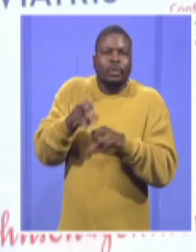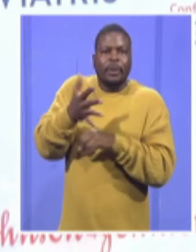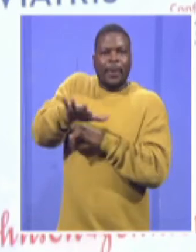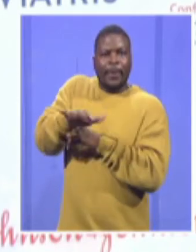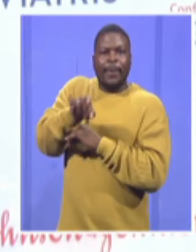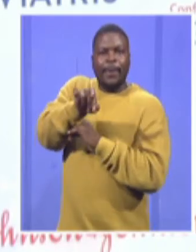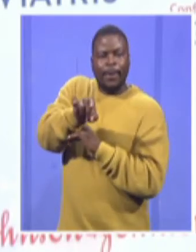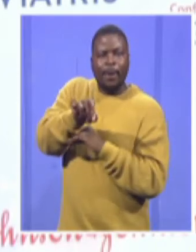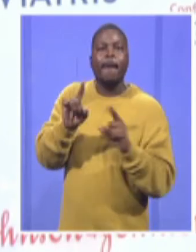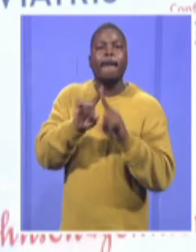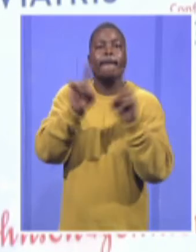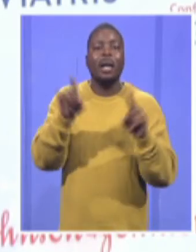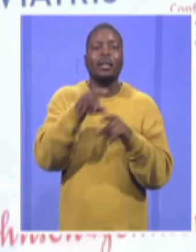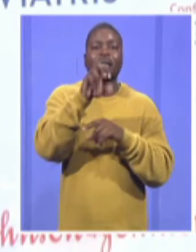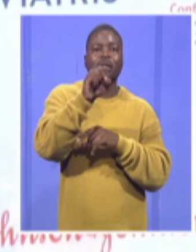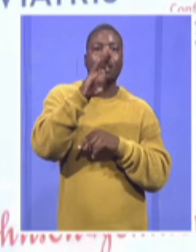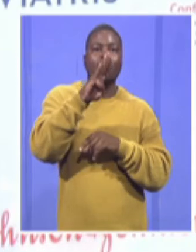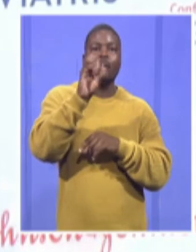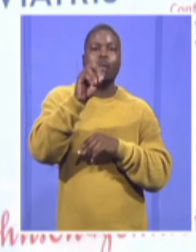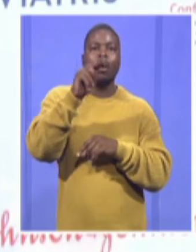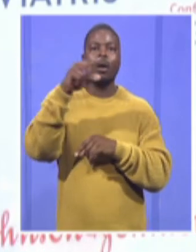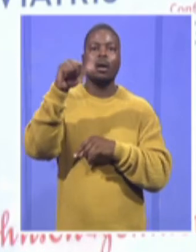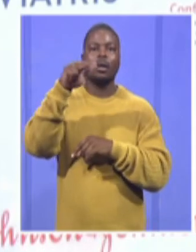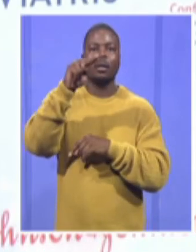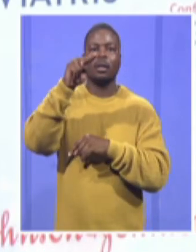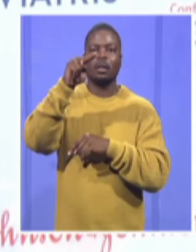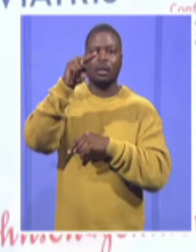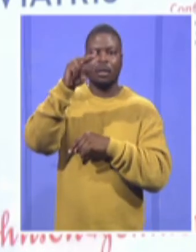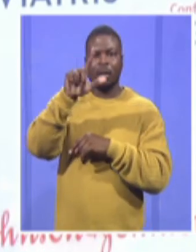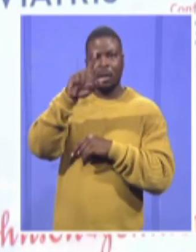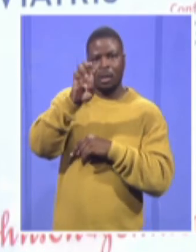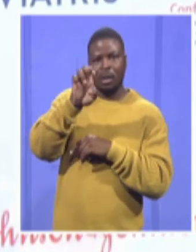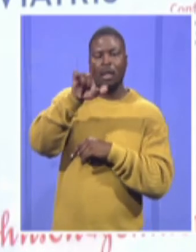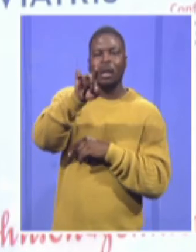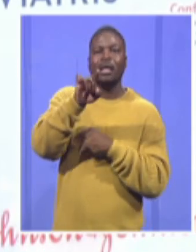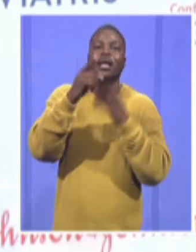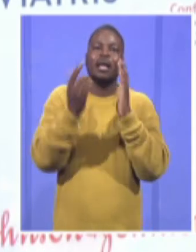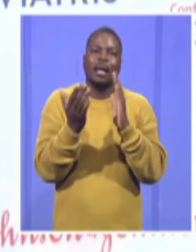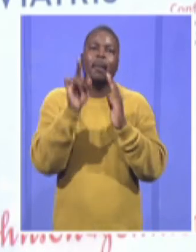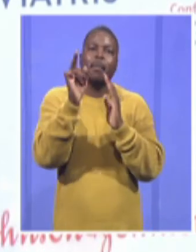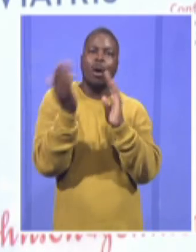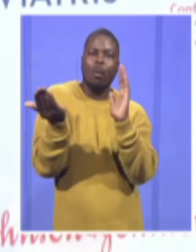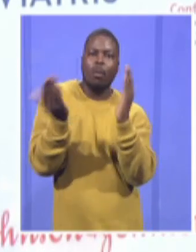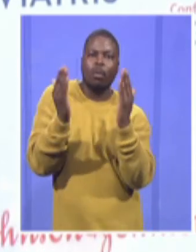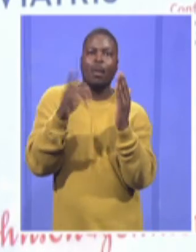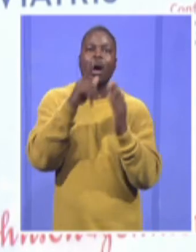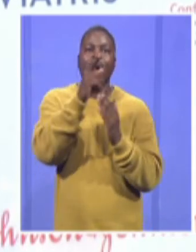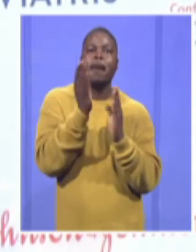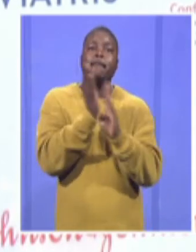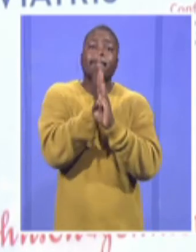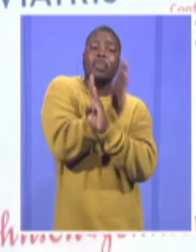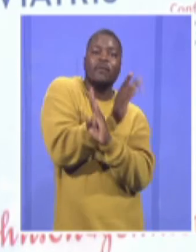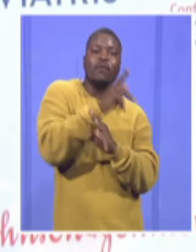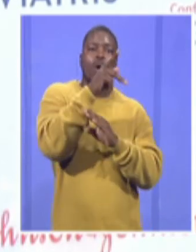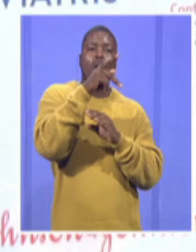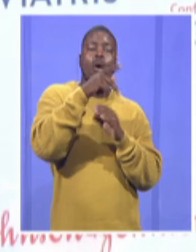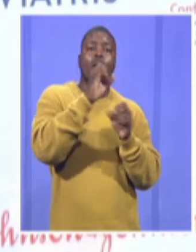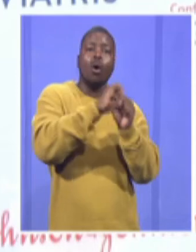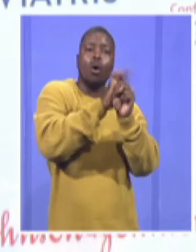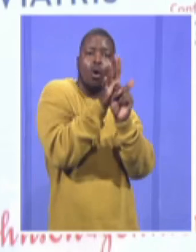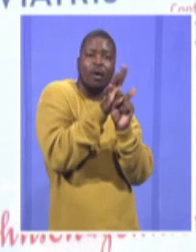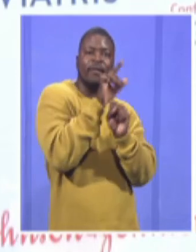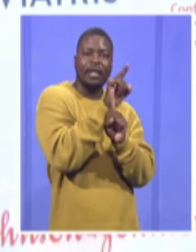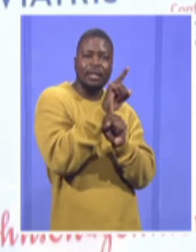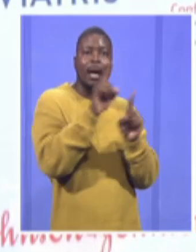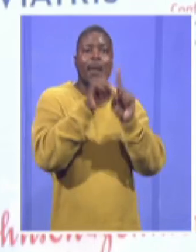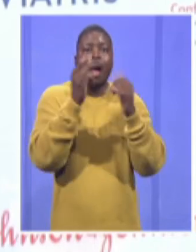to us earlier, the numbers we're being presented with are pre-COVID numbers. And the challenge that we've had in the last 2 years is